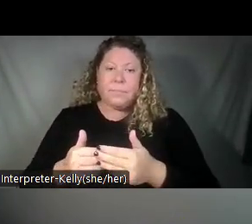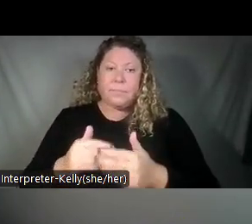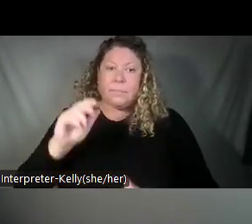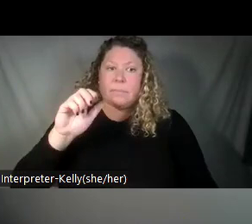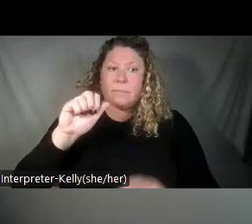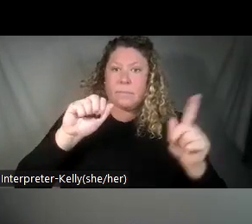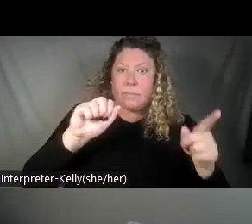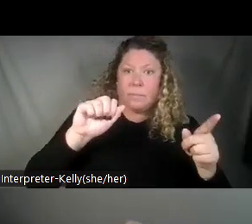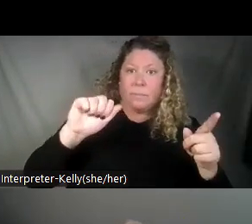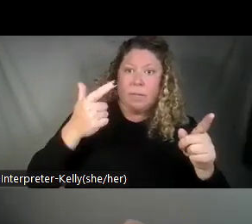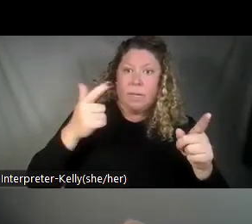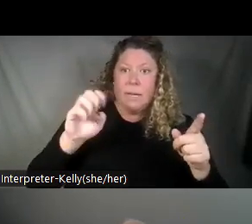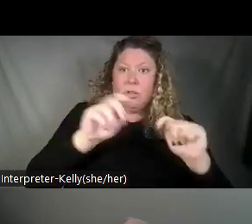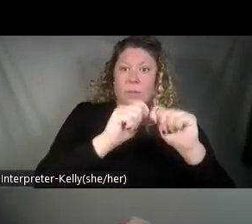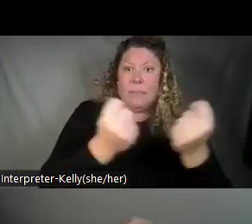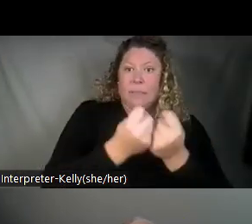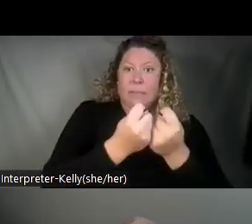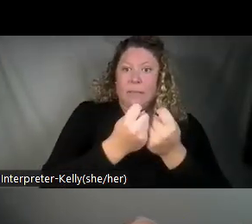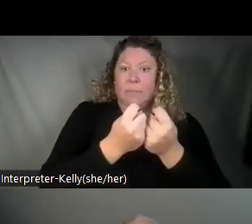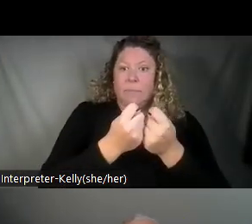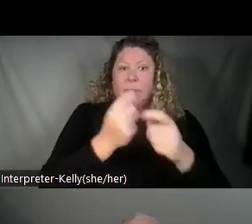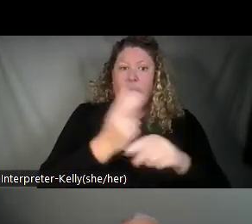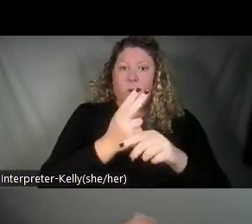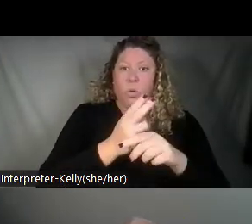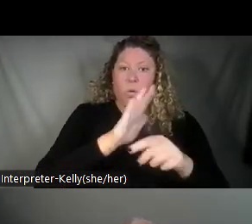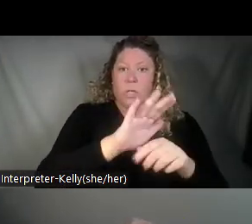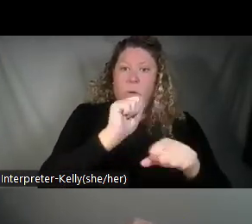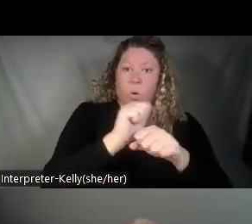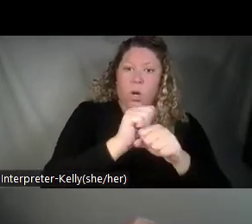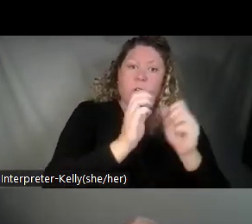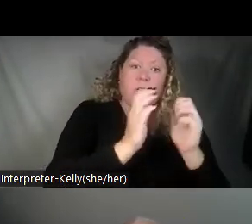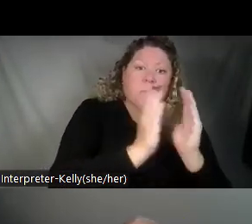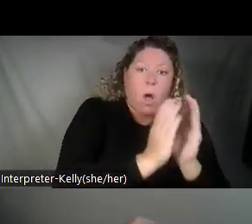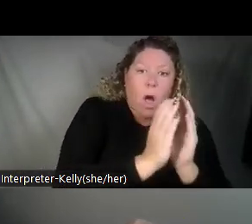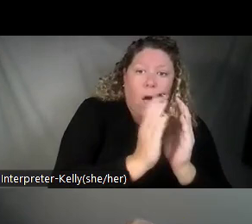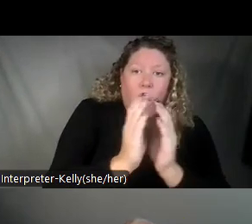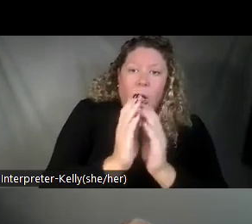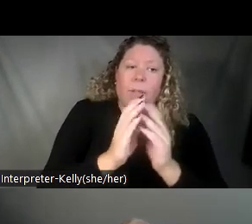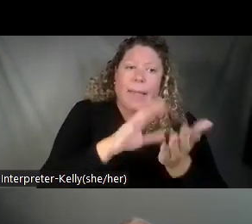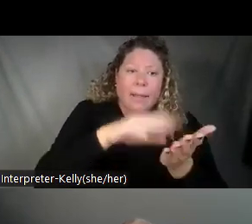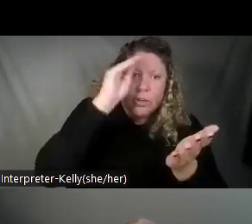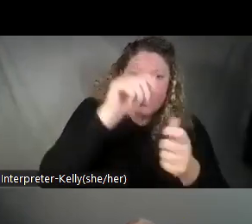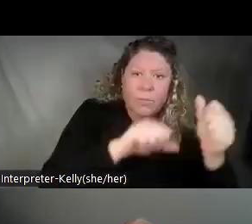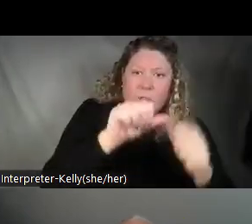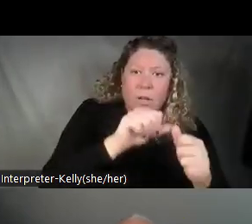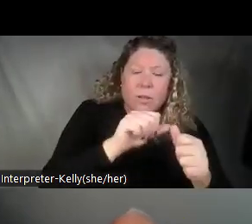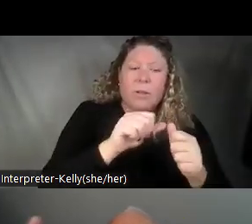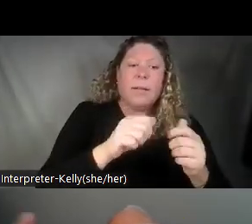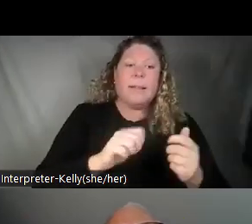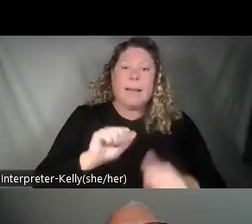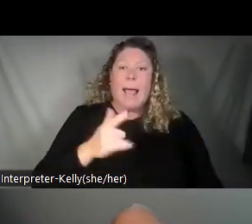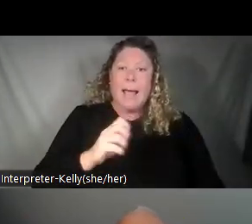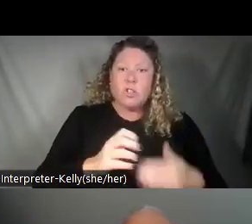They use that small batches of work to be able to be a small team and learn from each other. And Agile leadership